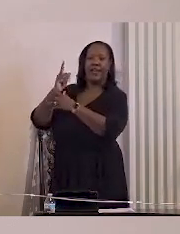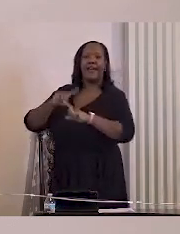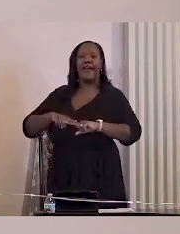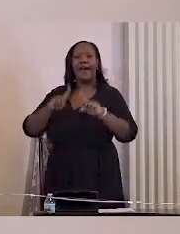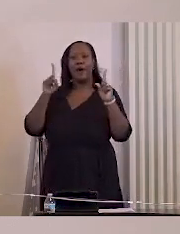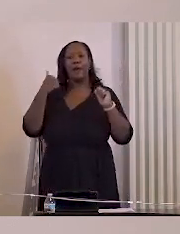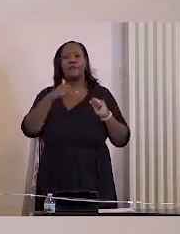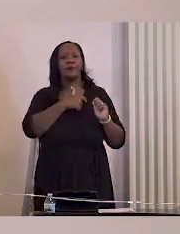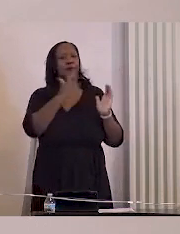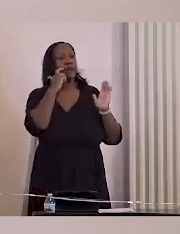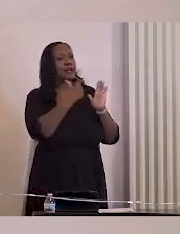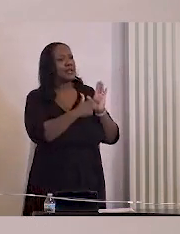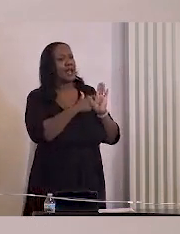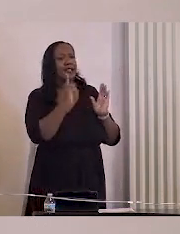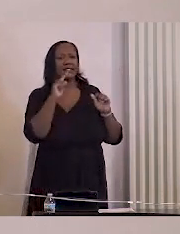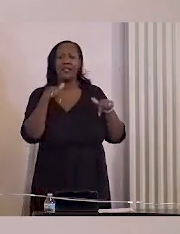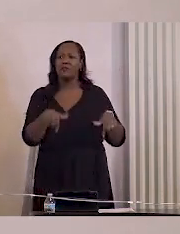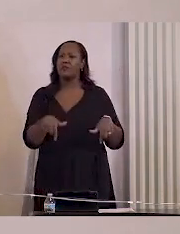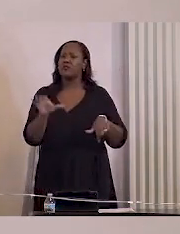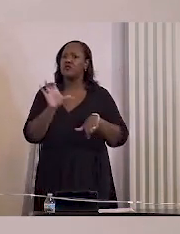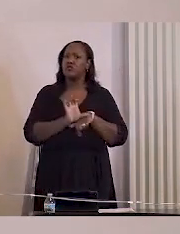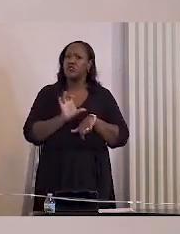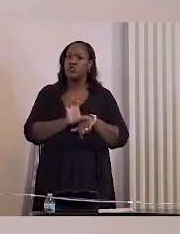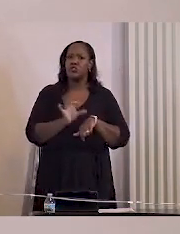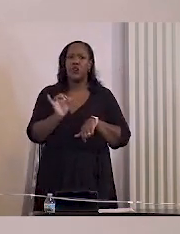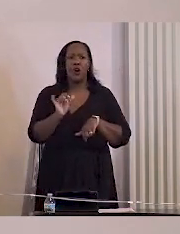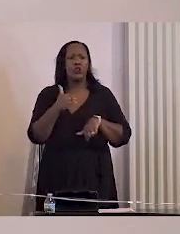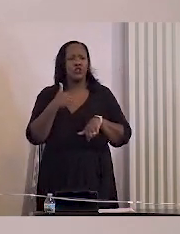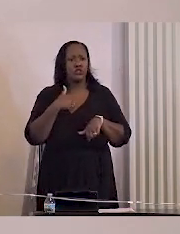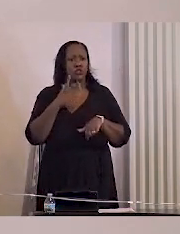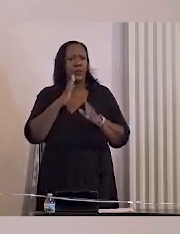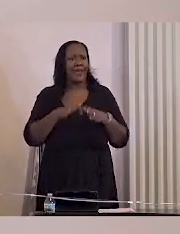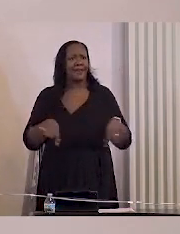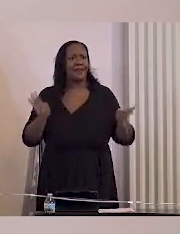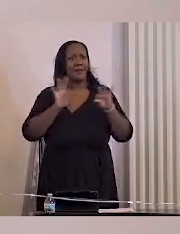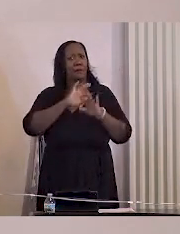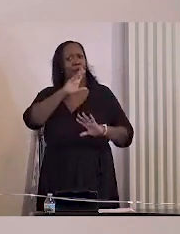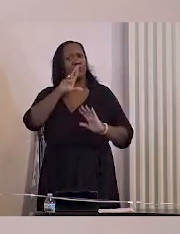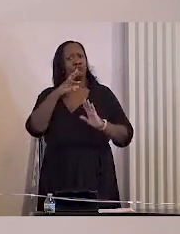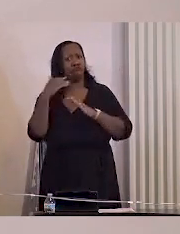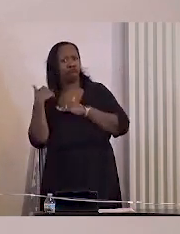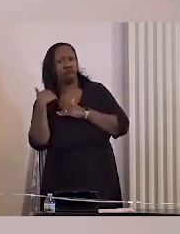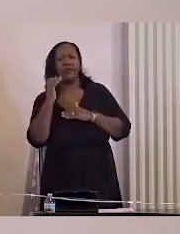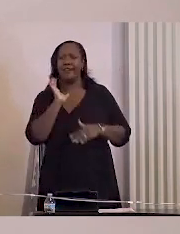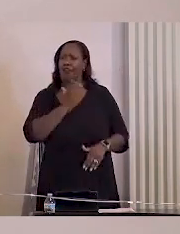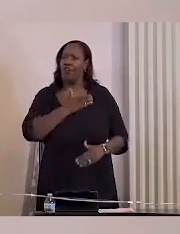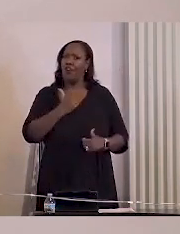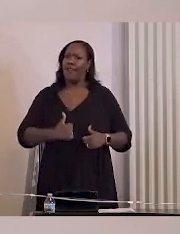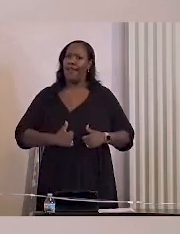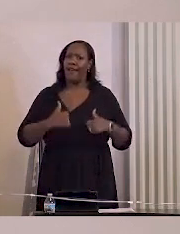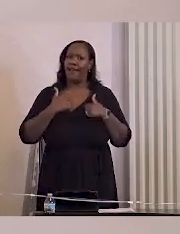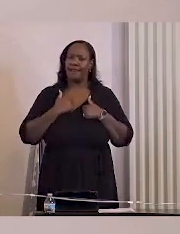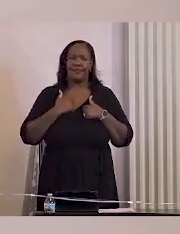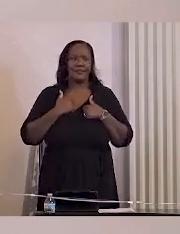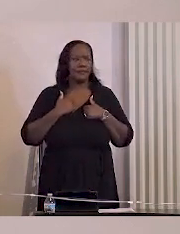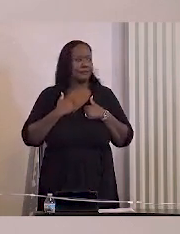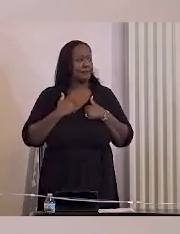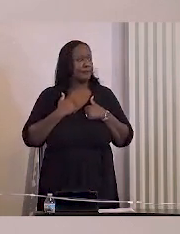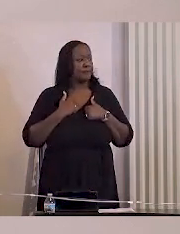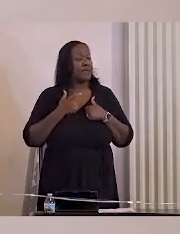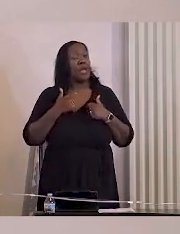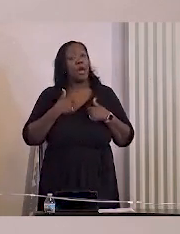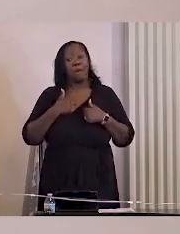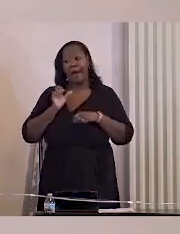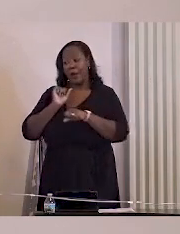we recognized that All Souls Church also had an important role in our lives. Through my work on the